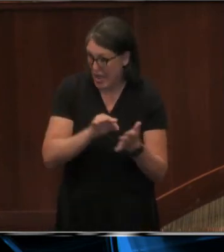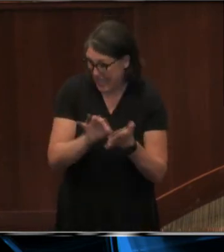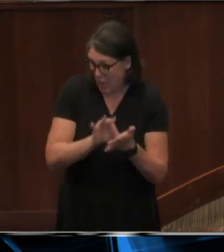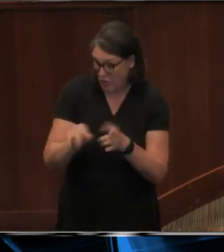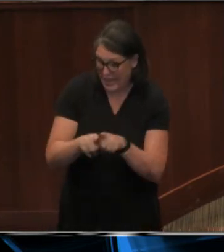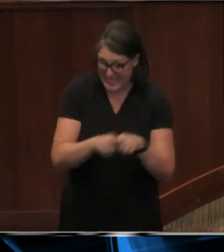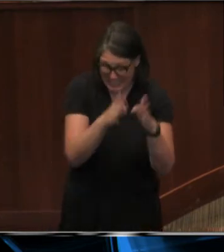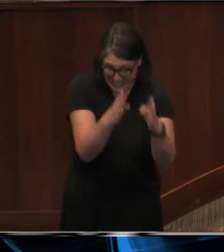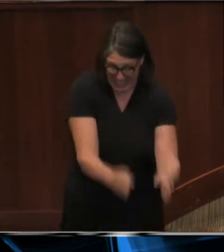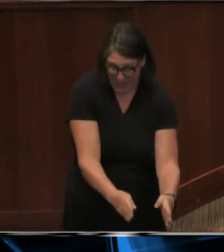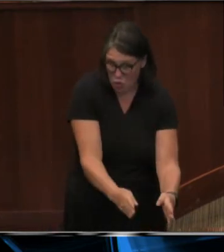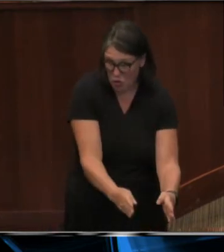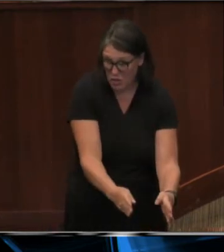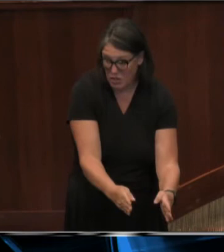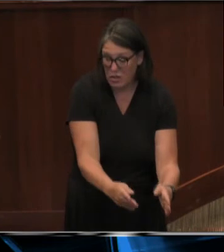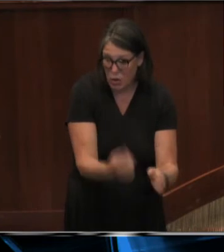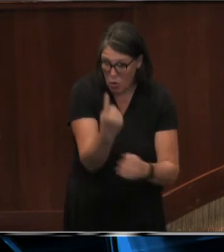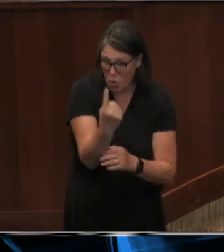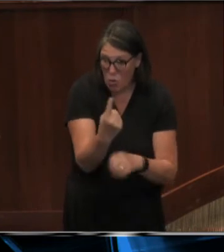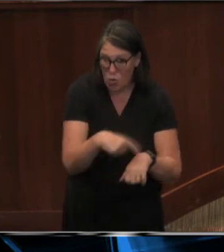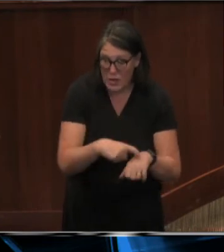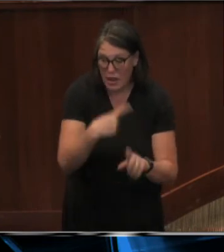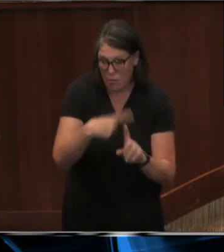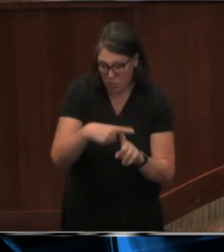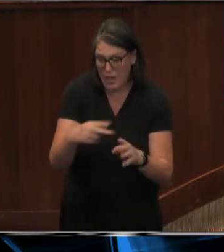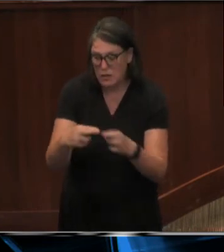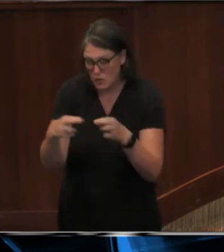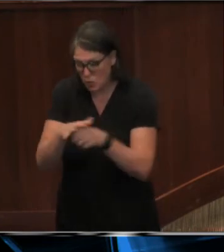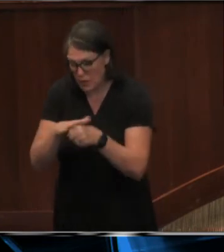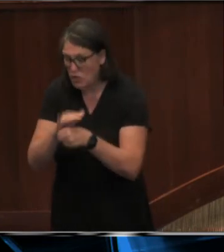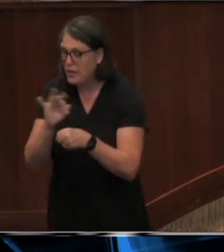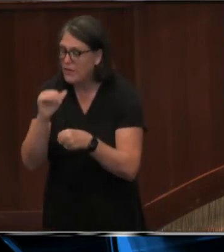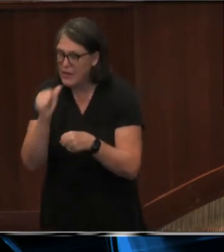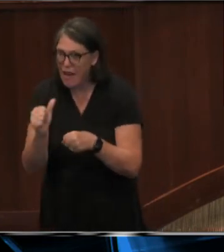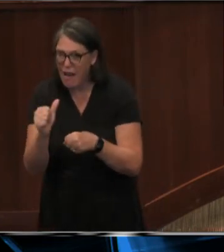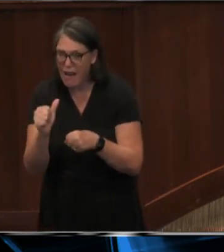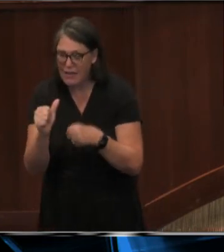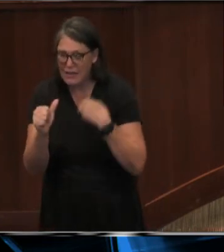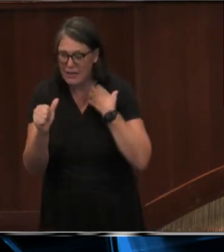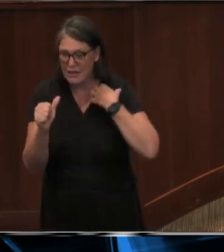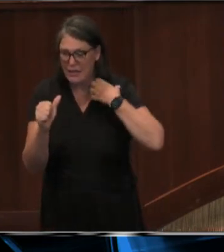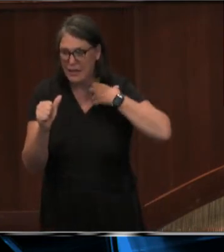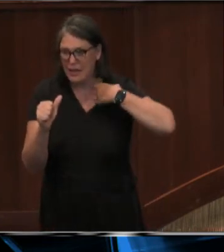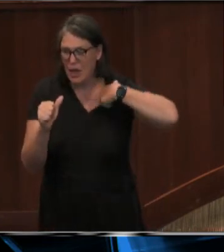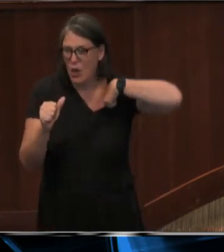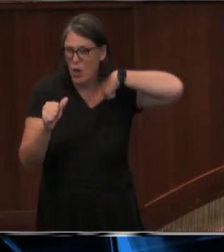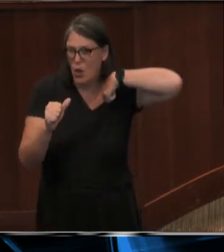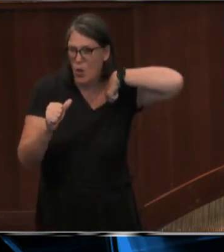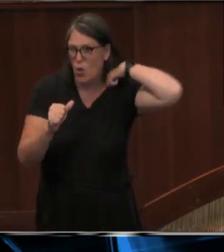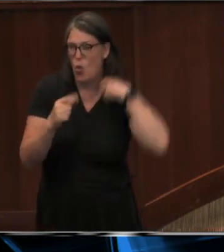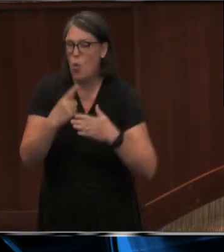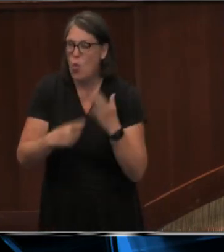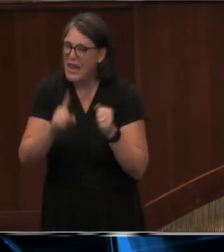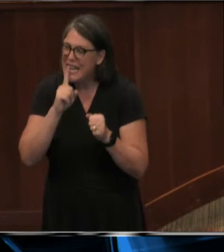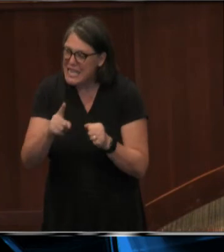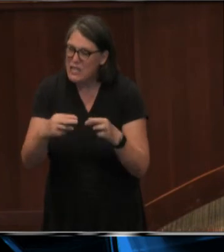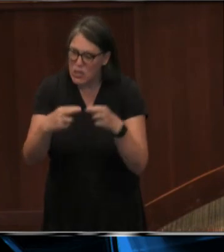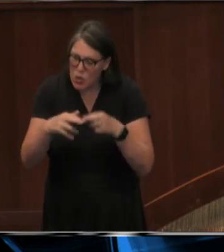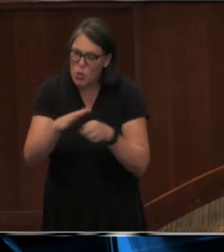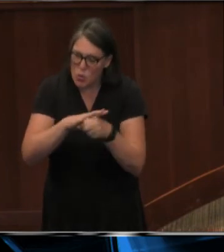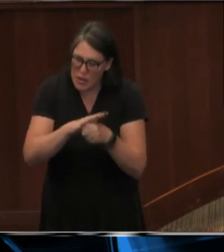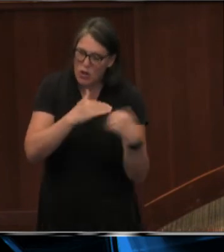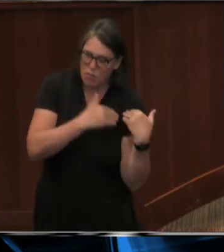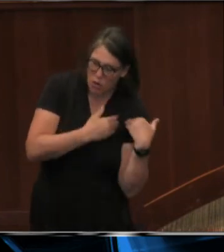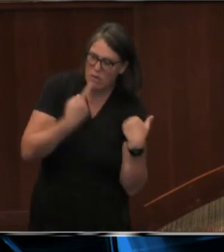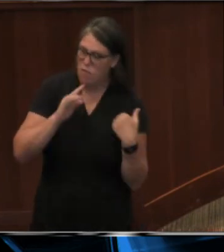our regional and plus a regional, and if it's not, if it's just ours, what is the regional burden on our